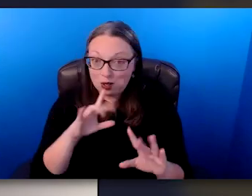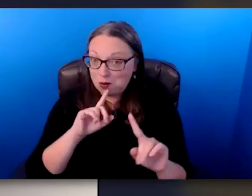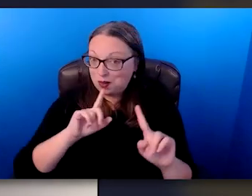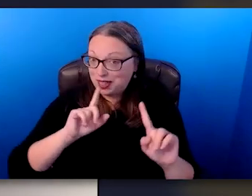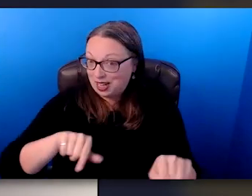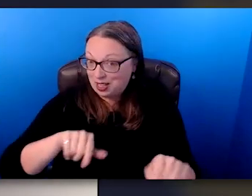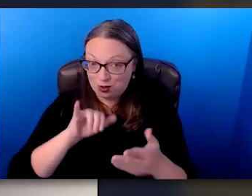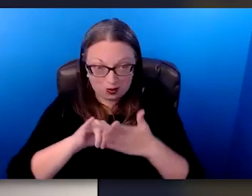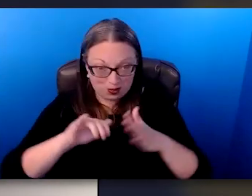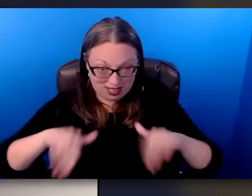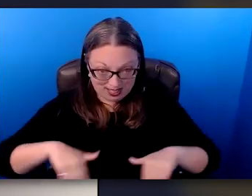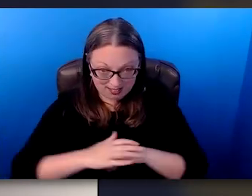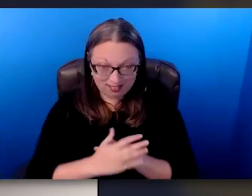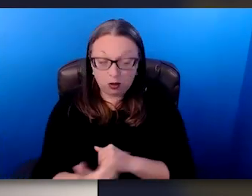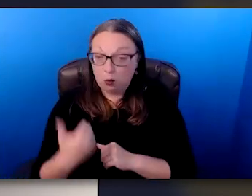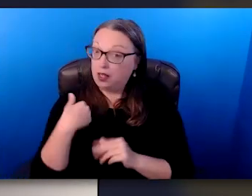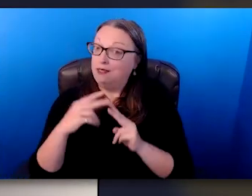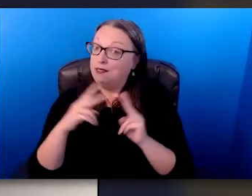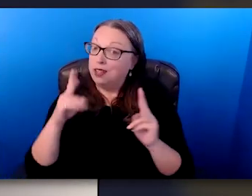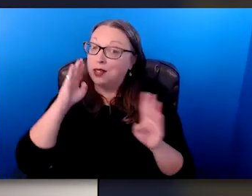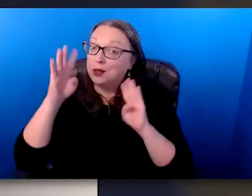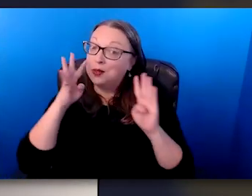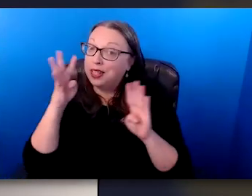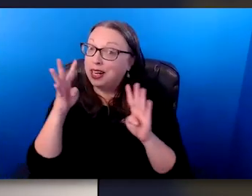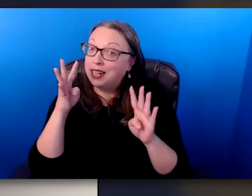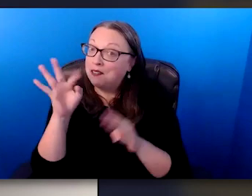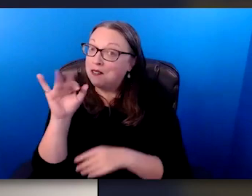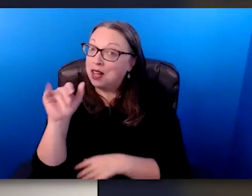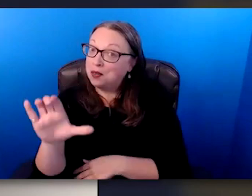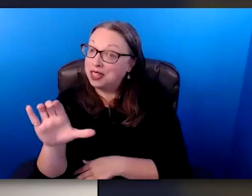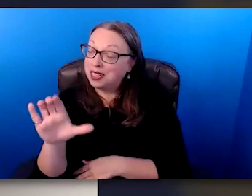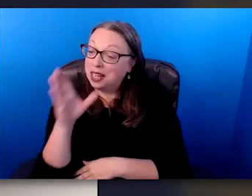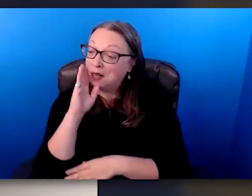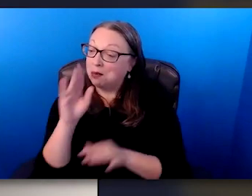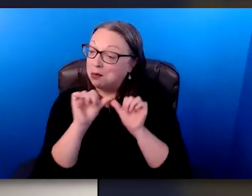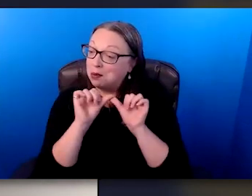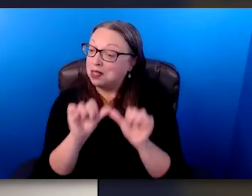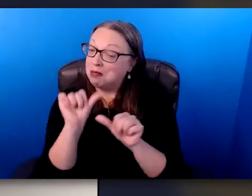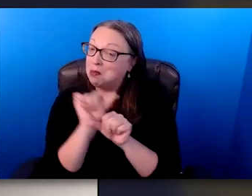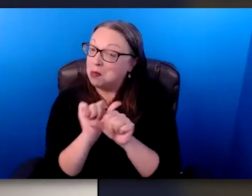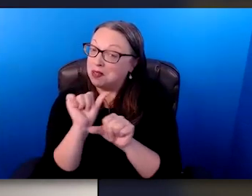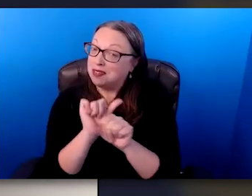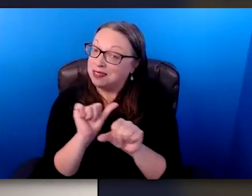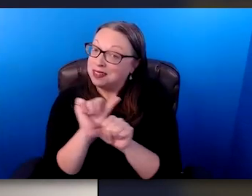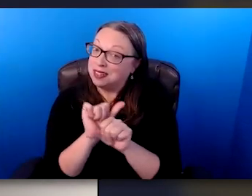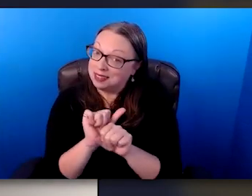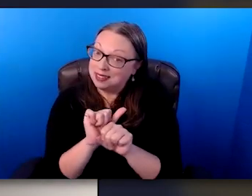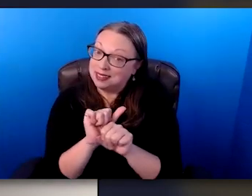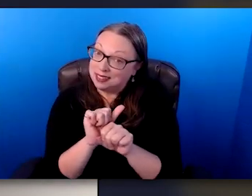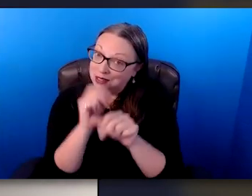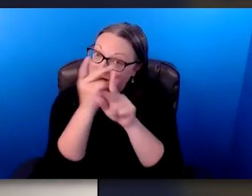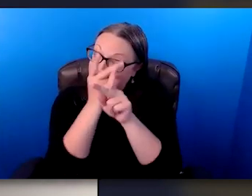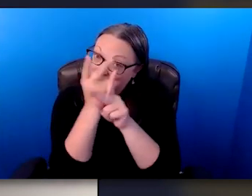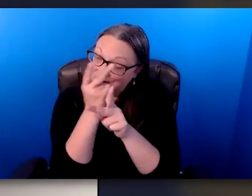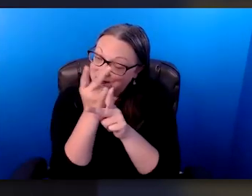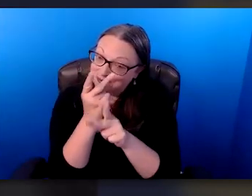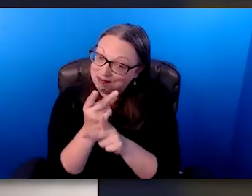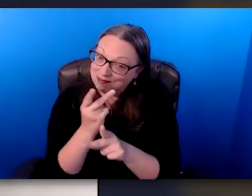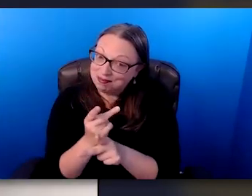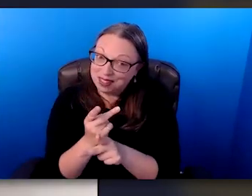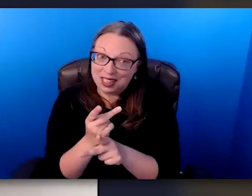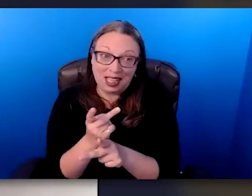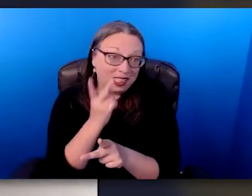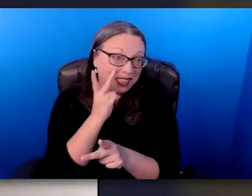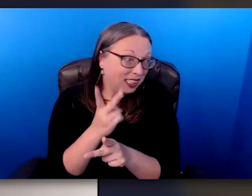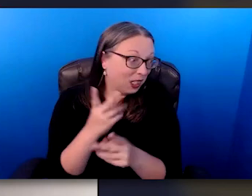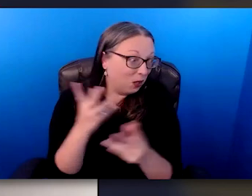have very creative faculty, and we will keep working through it and looking what other, you know, across the world at